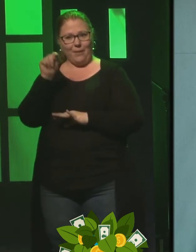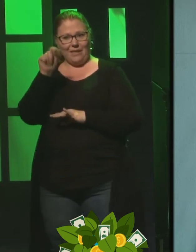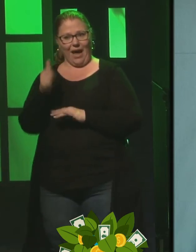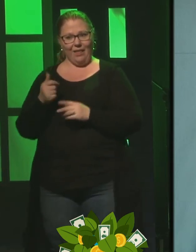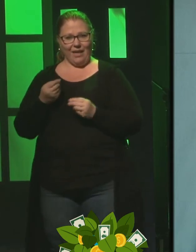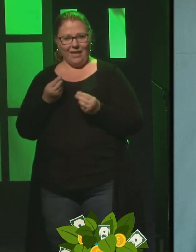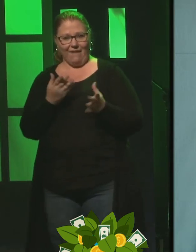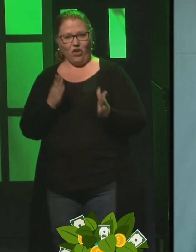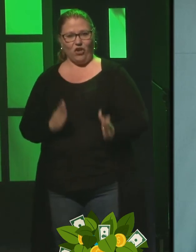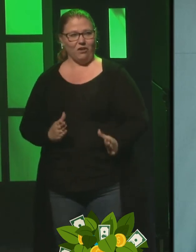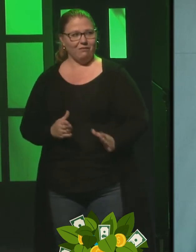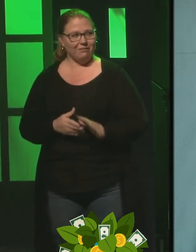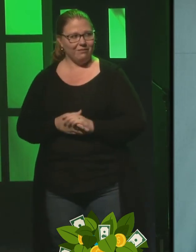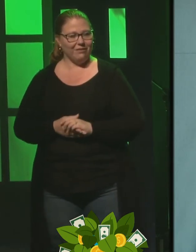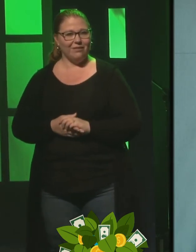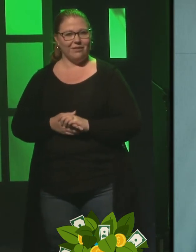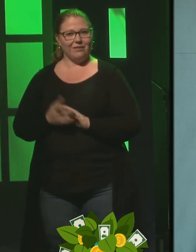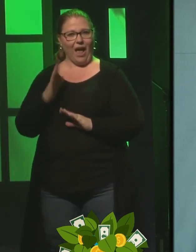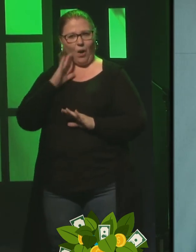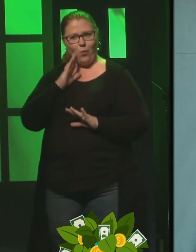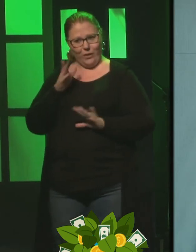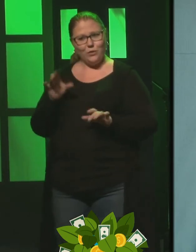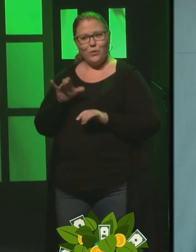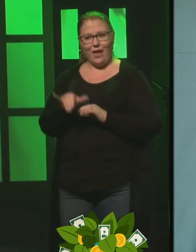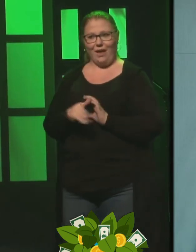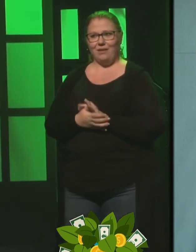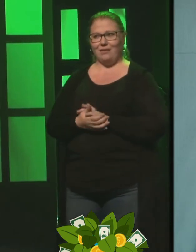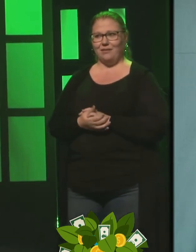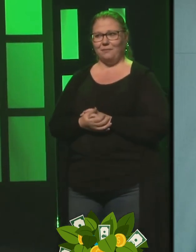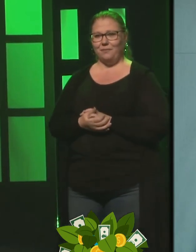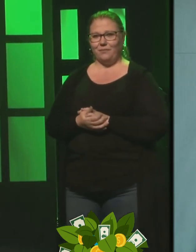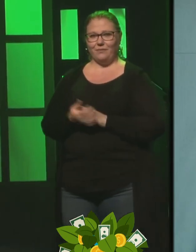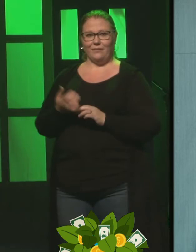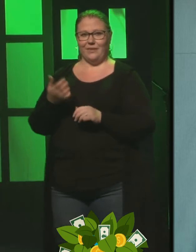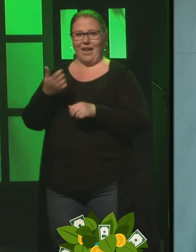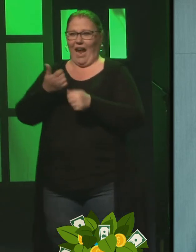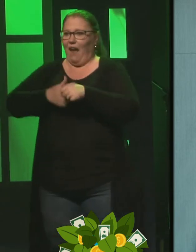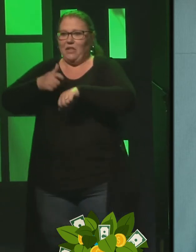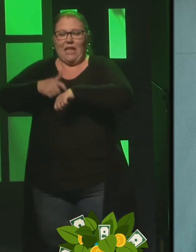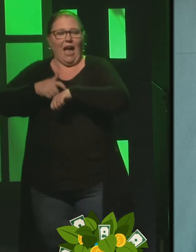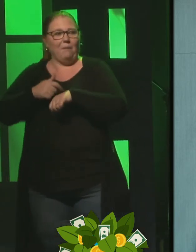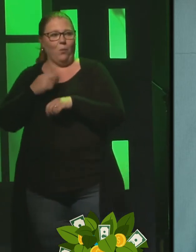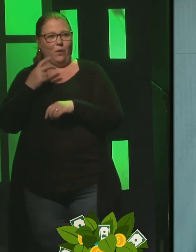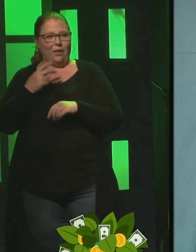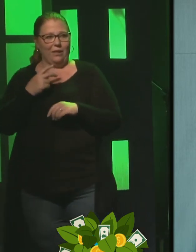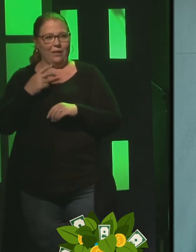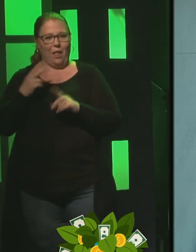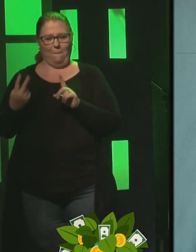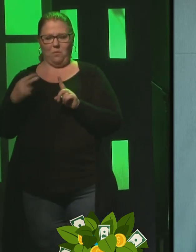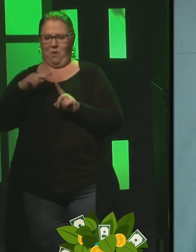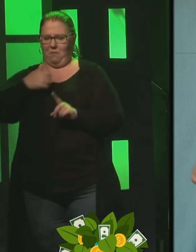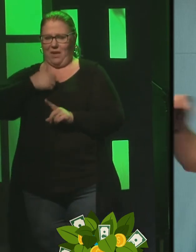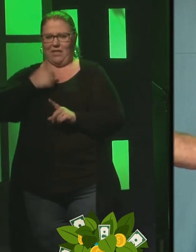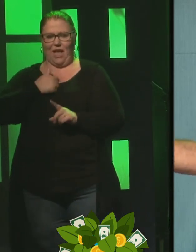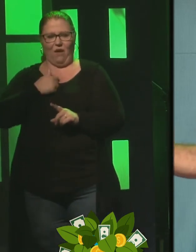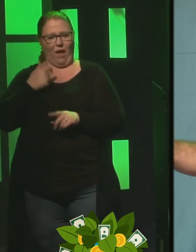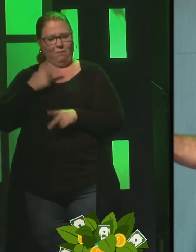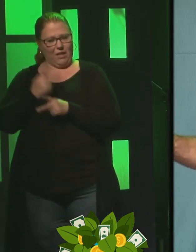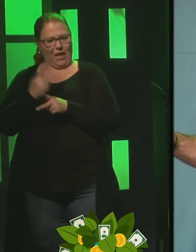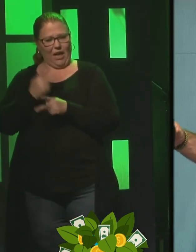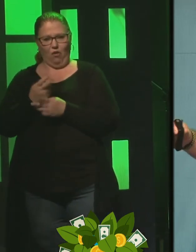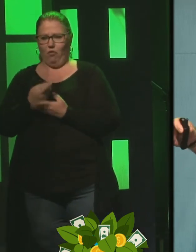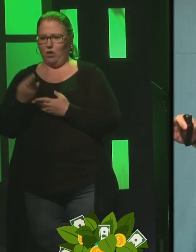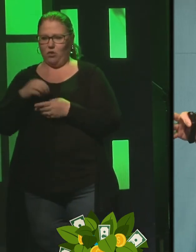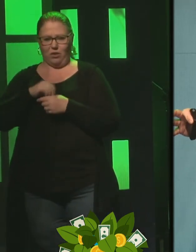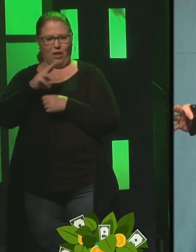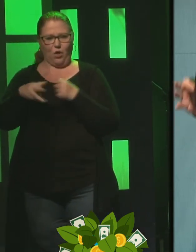giver. I'm just going to do that. Every time, I'm going to see myself as a steward of resources in this